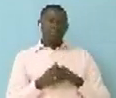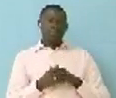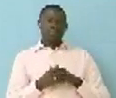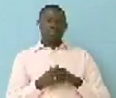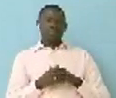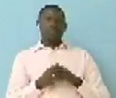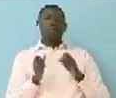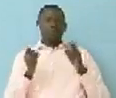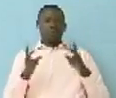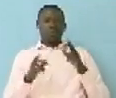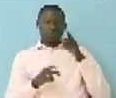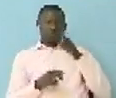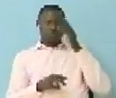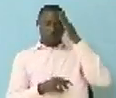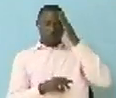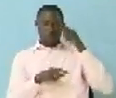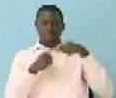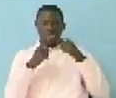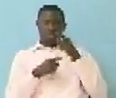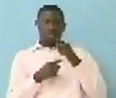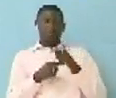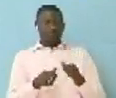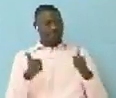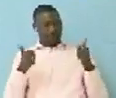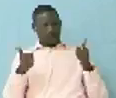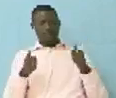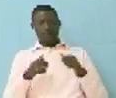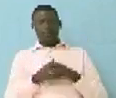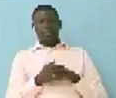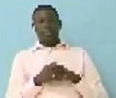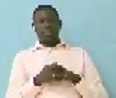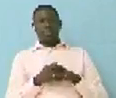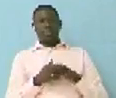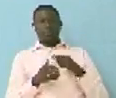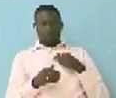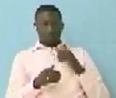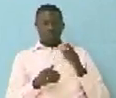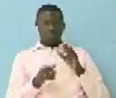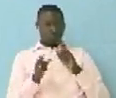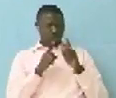about that, fine. We would go into the specific incidents.